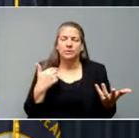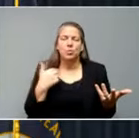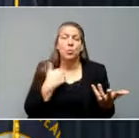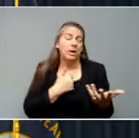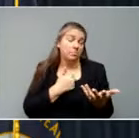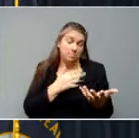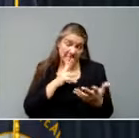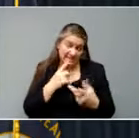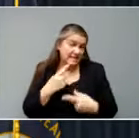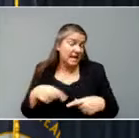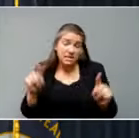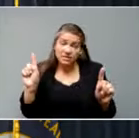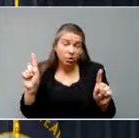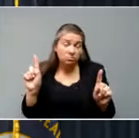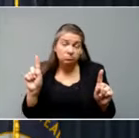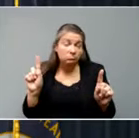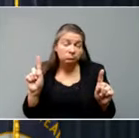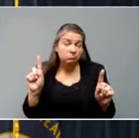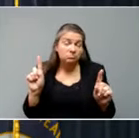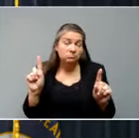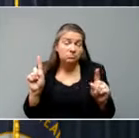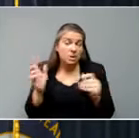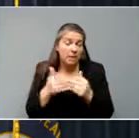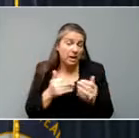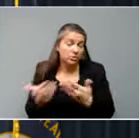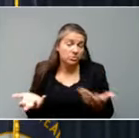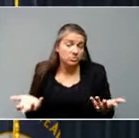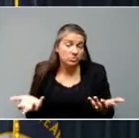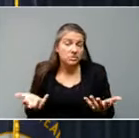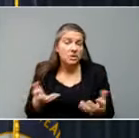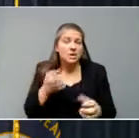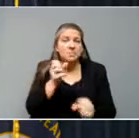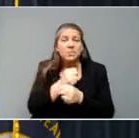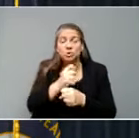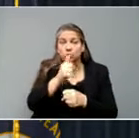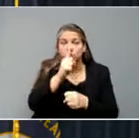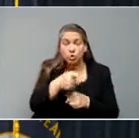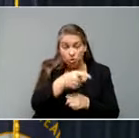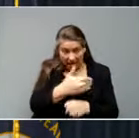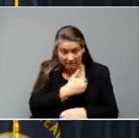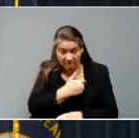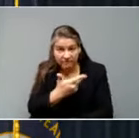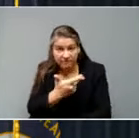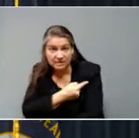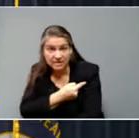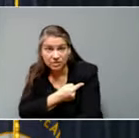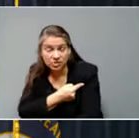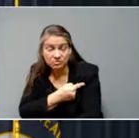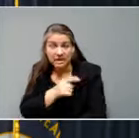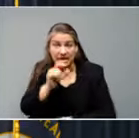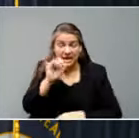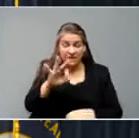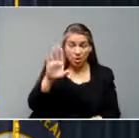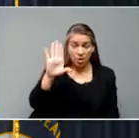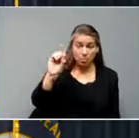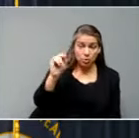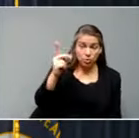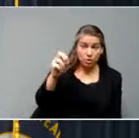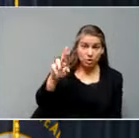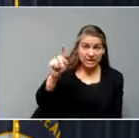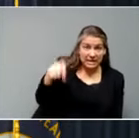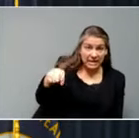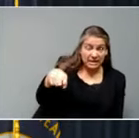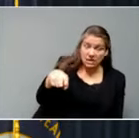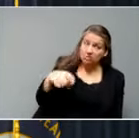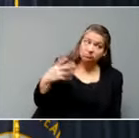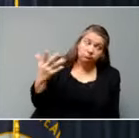the same steps, right? It's ensuring that people get vaccinated. And if we need to get boosted from time to time and it